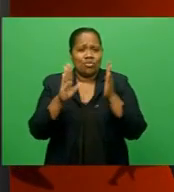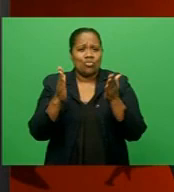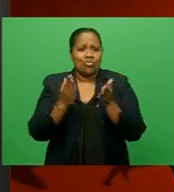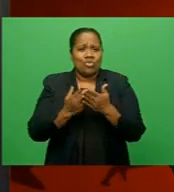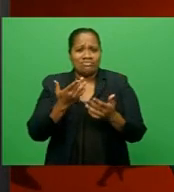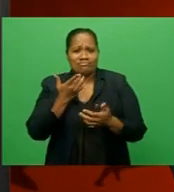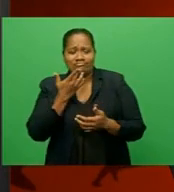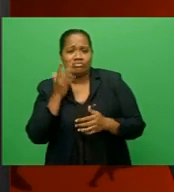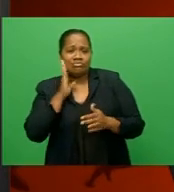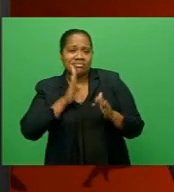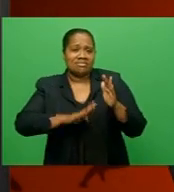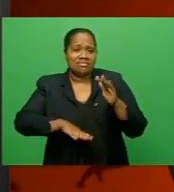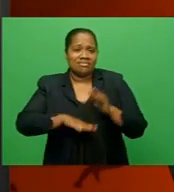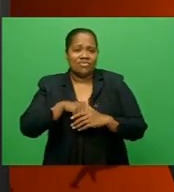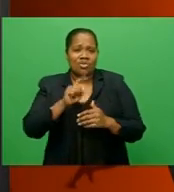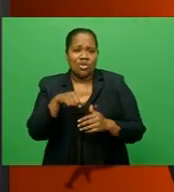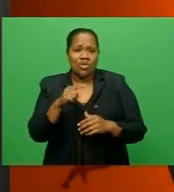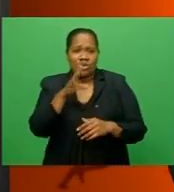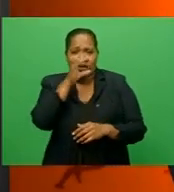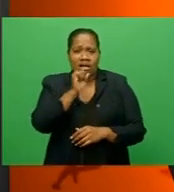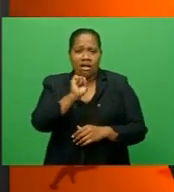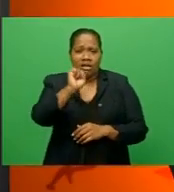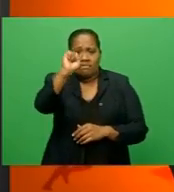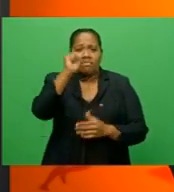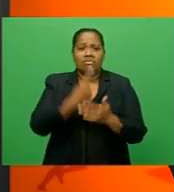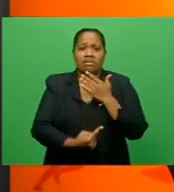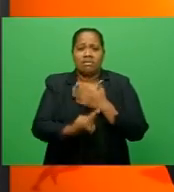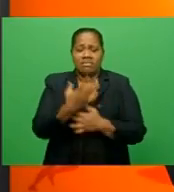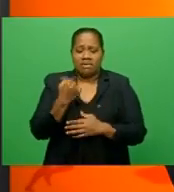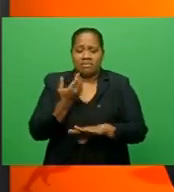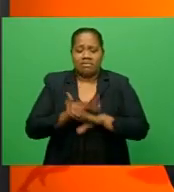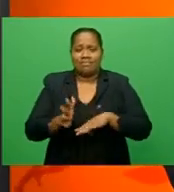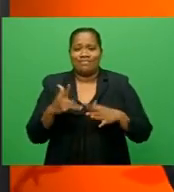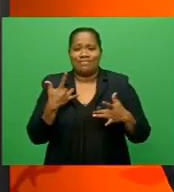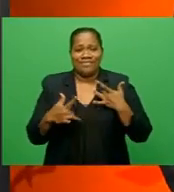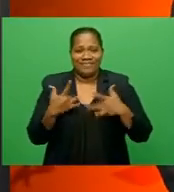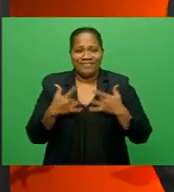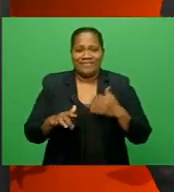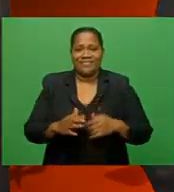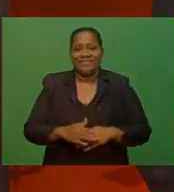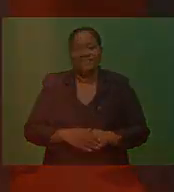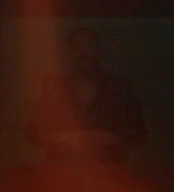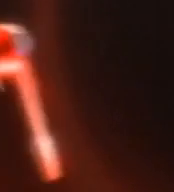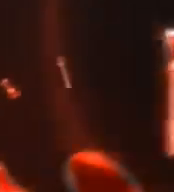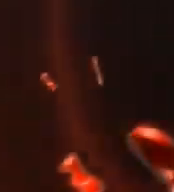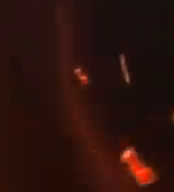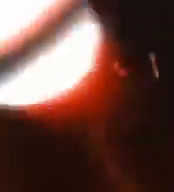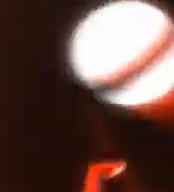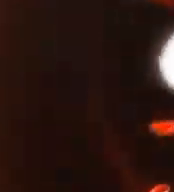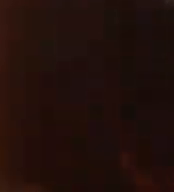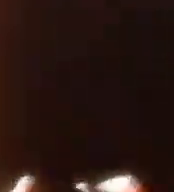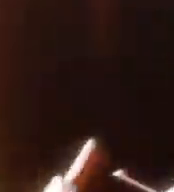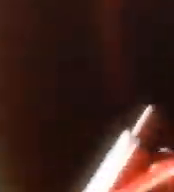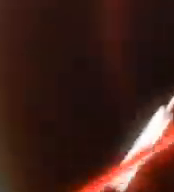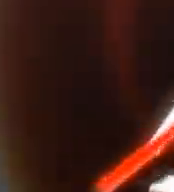and the wonderful, Lonely Elephant gets new lease of life. This and more coming up.